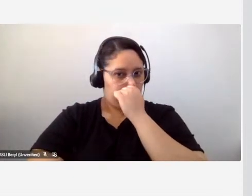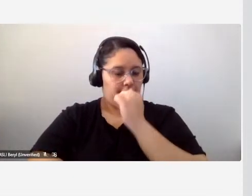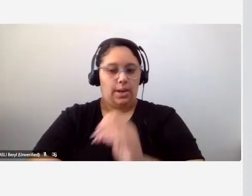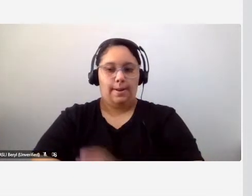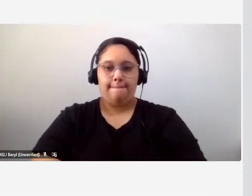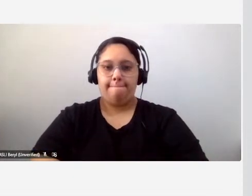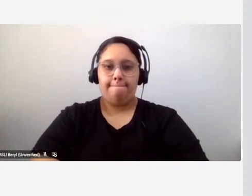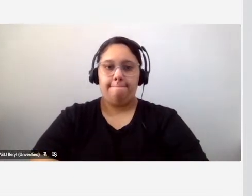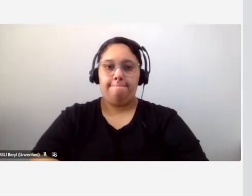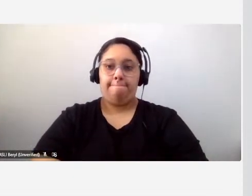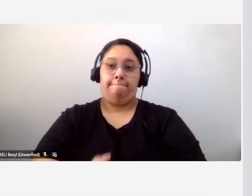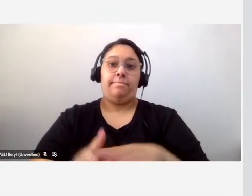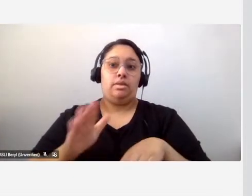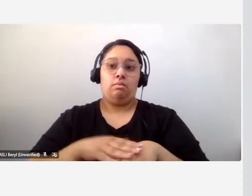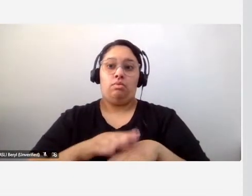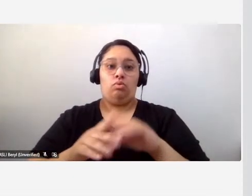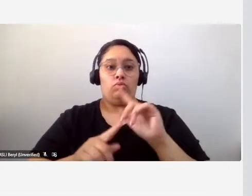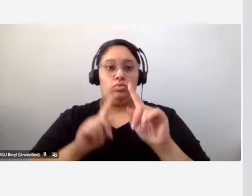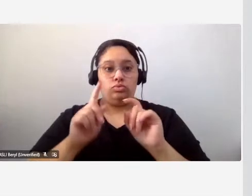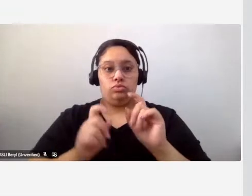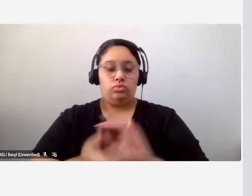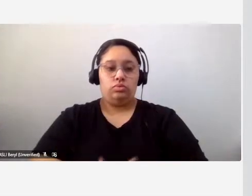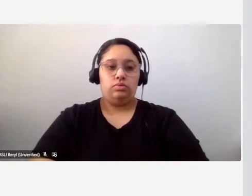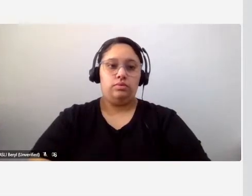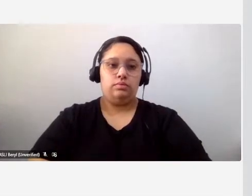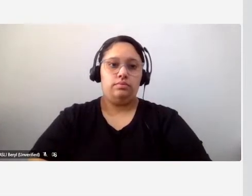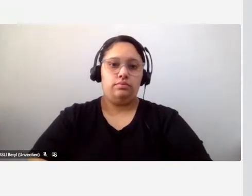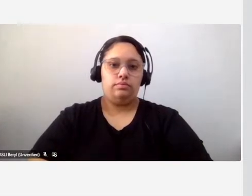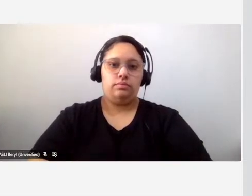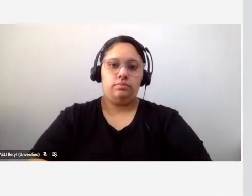Colleagues, any other questions?